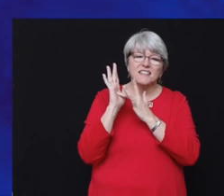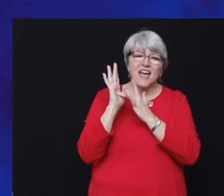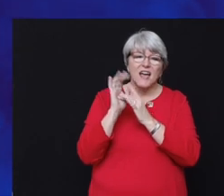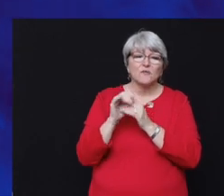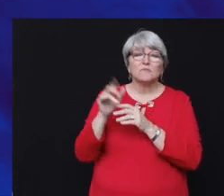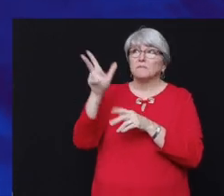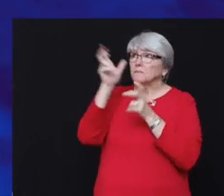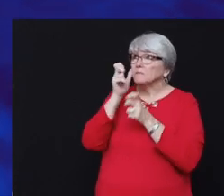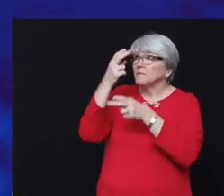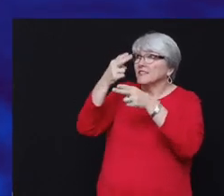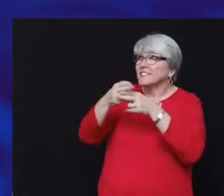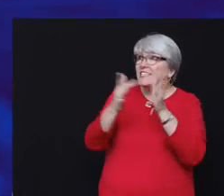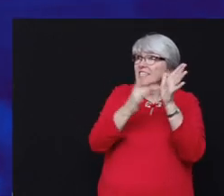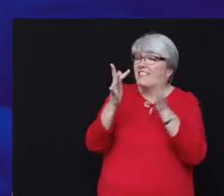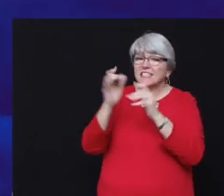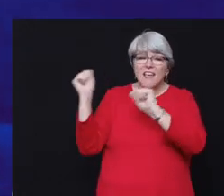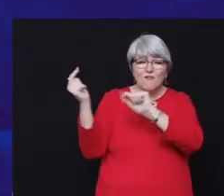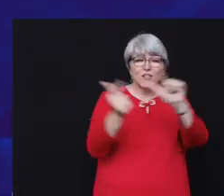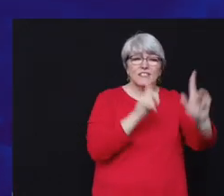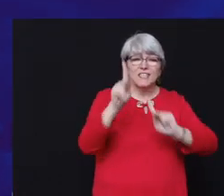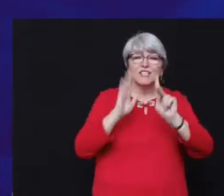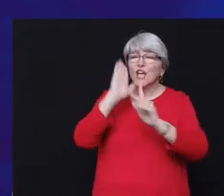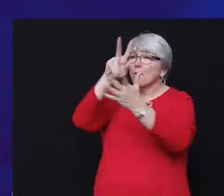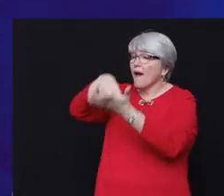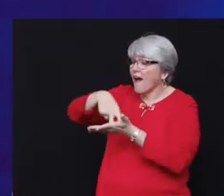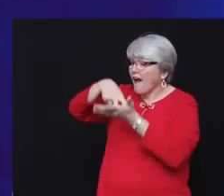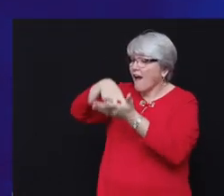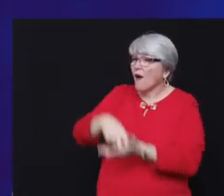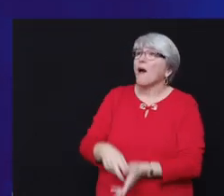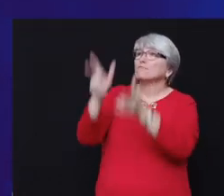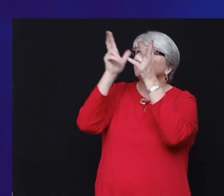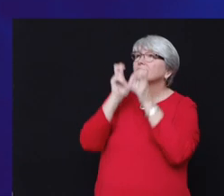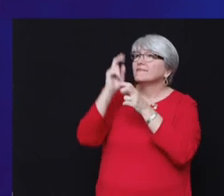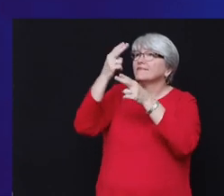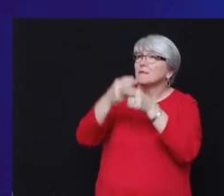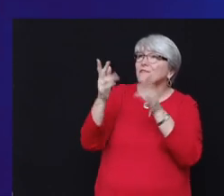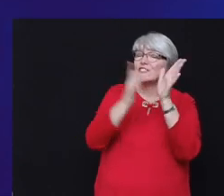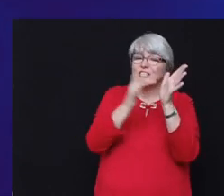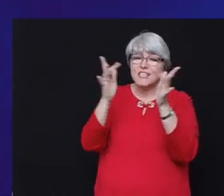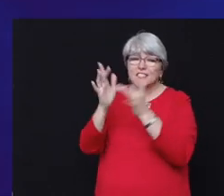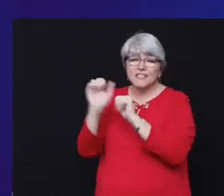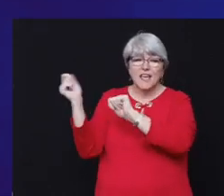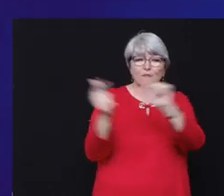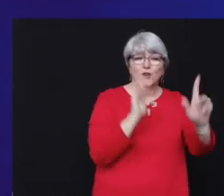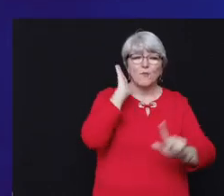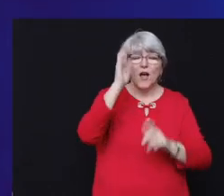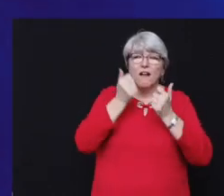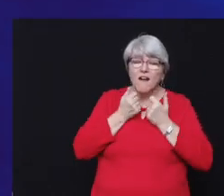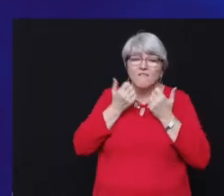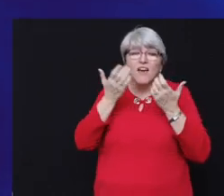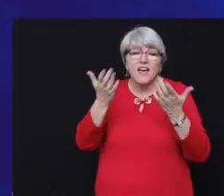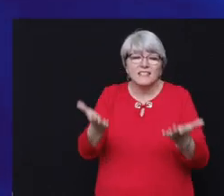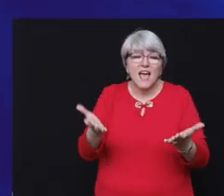Jesus. At the name of Jesus, every knee shall bow. Every knee shall bow. At the name of Jesus, every